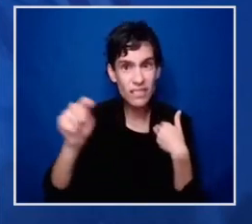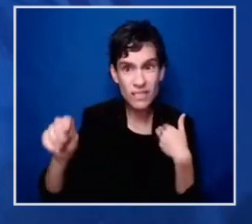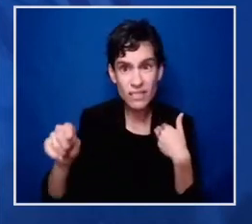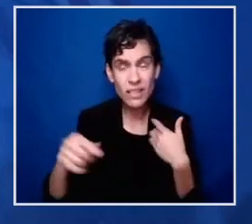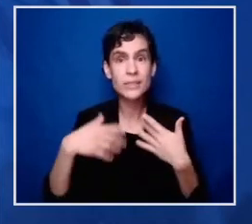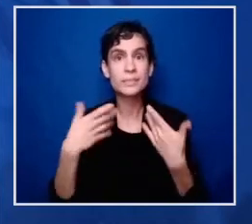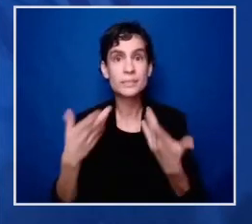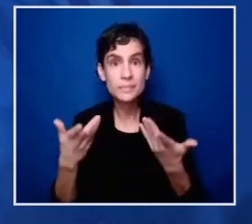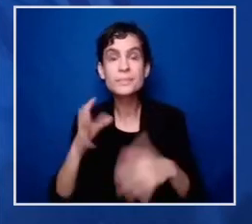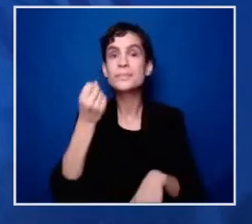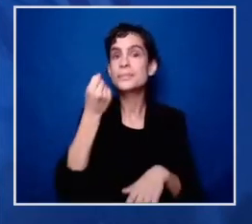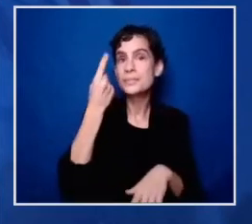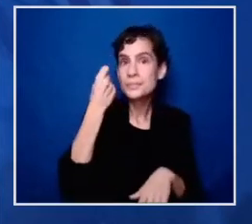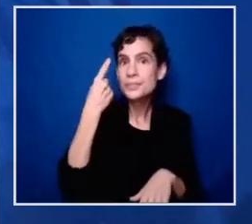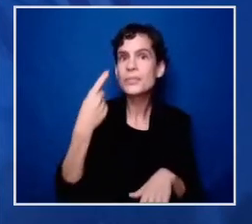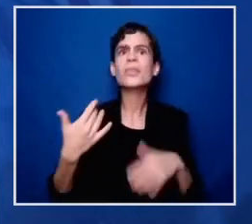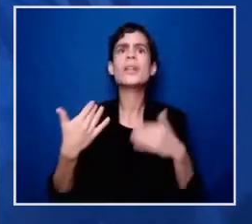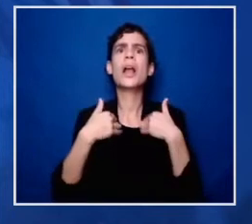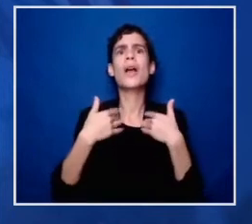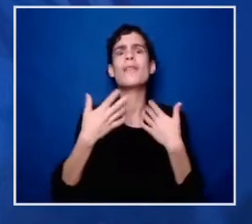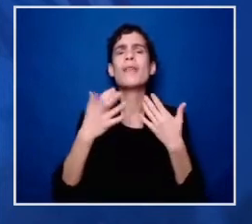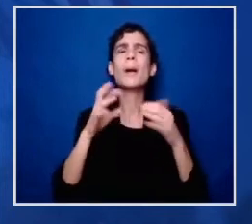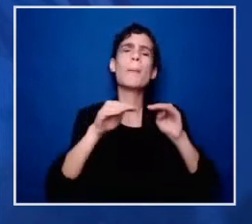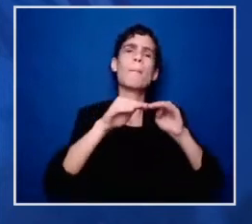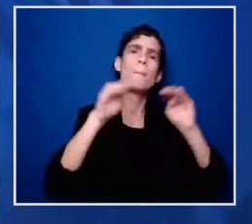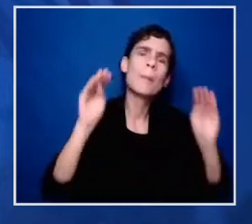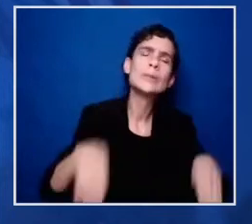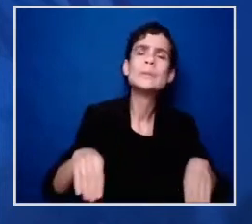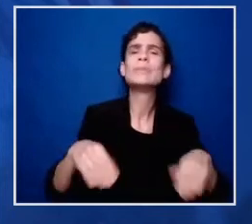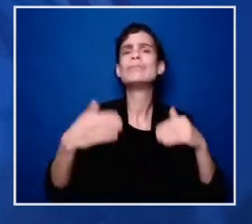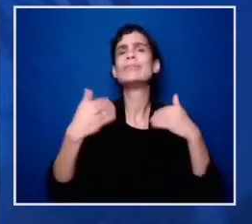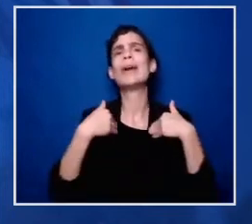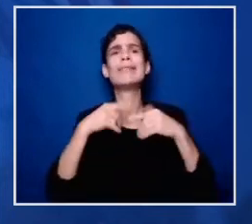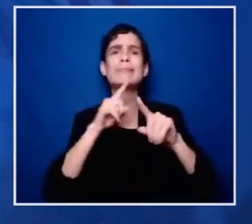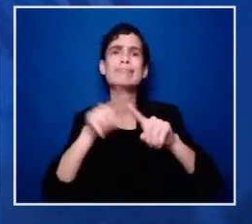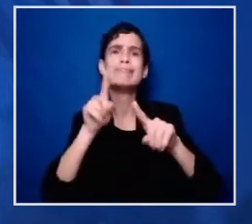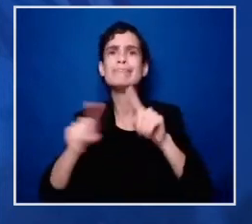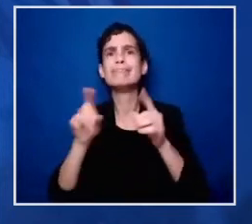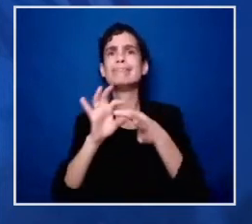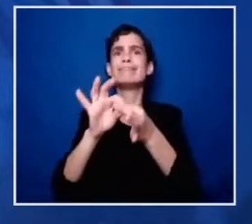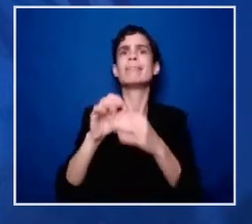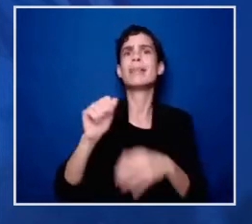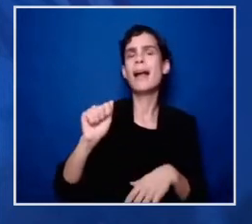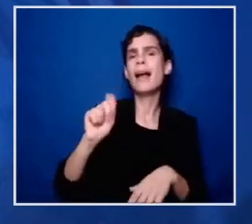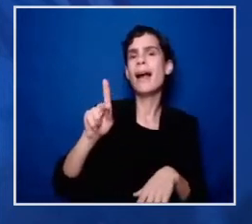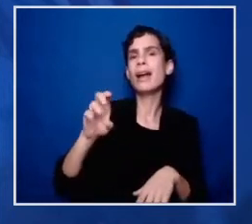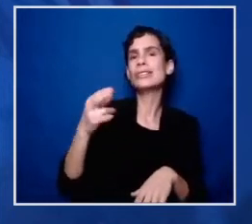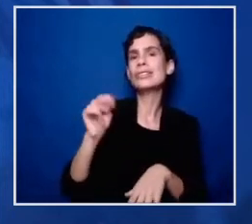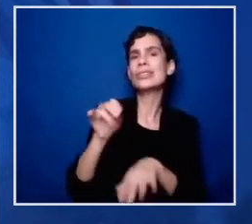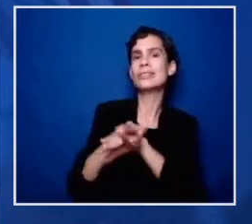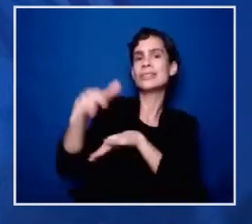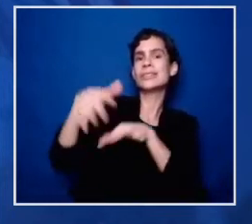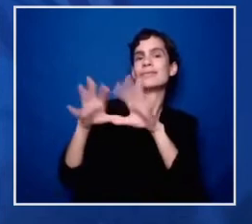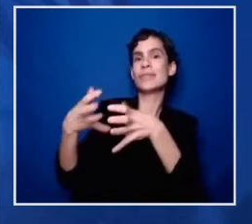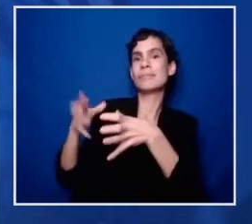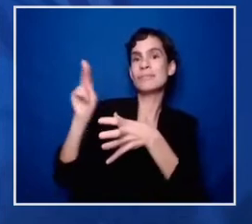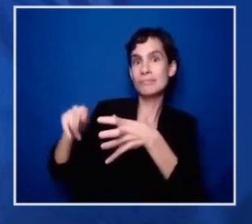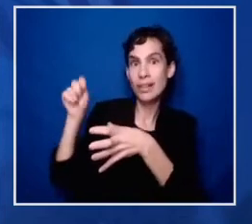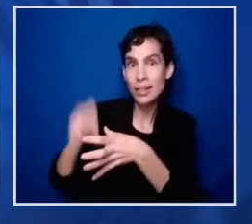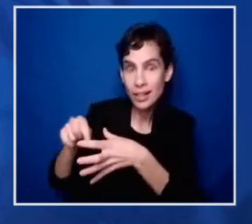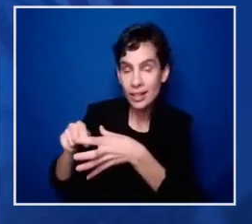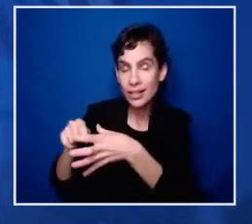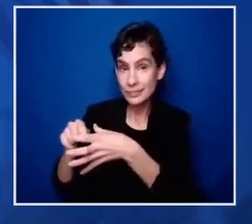Auction. We also have the Auction Himduck Eco Museum, the first living history museum of its kind in America. The